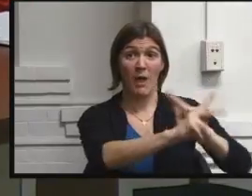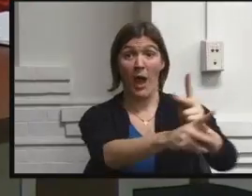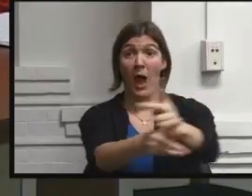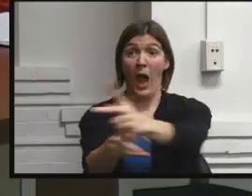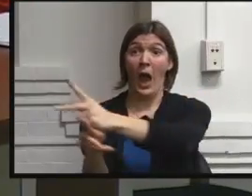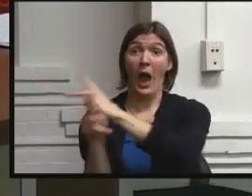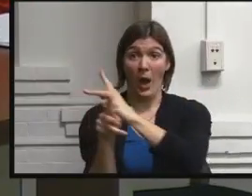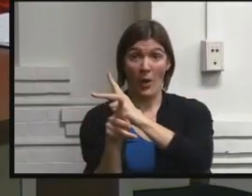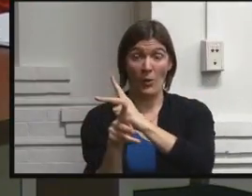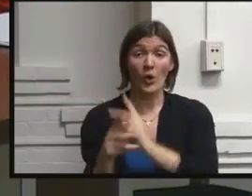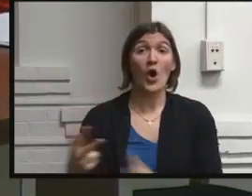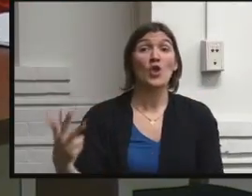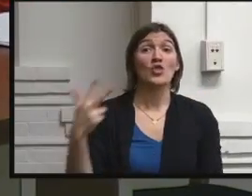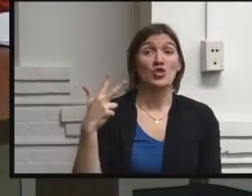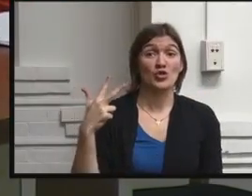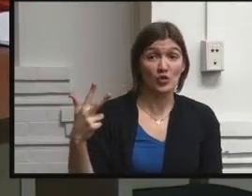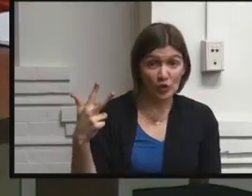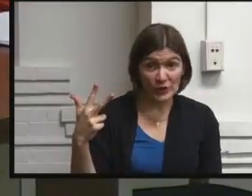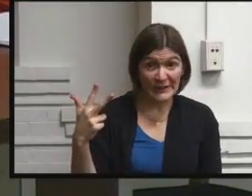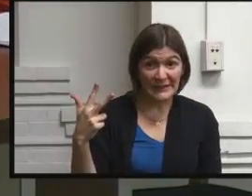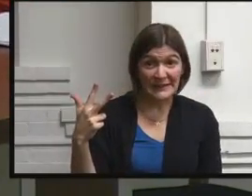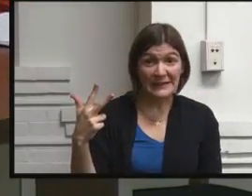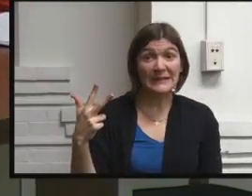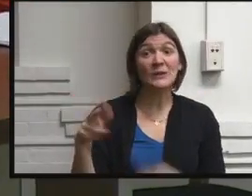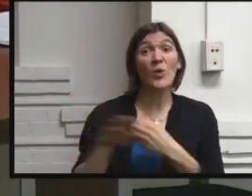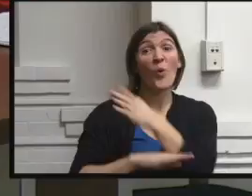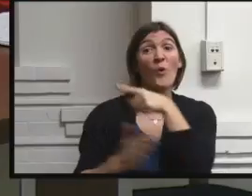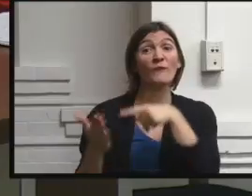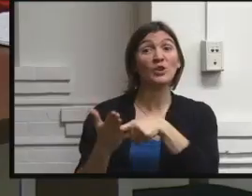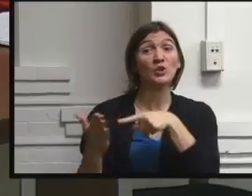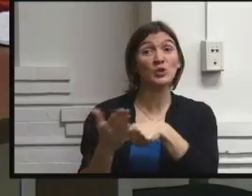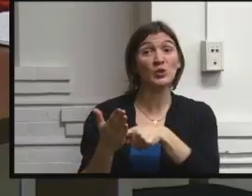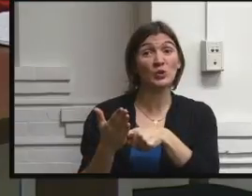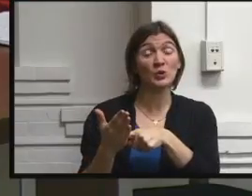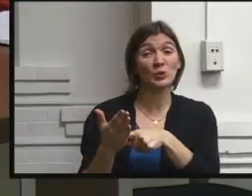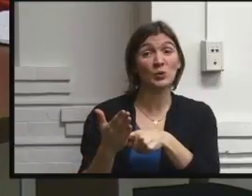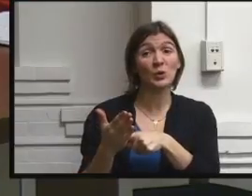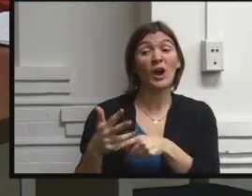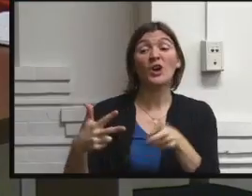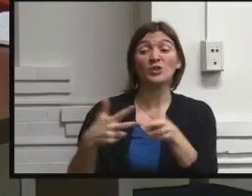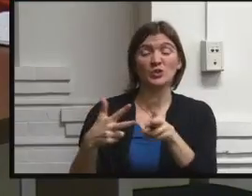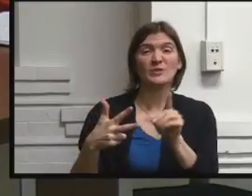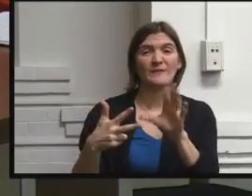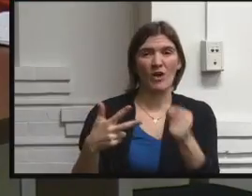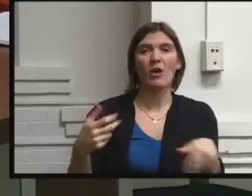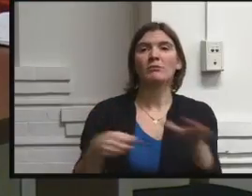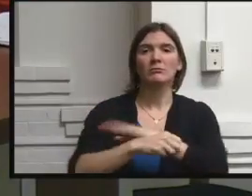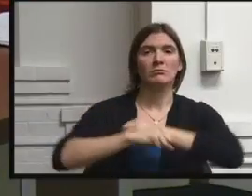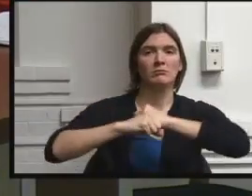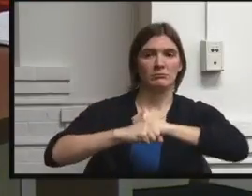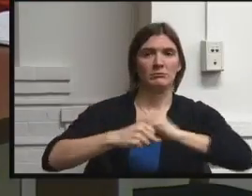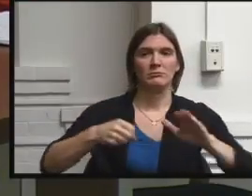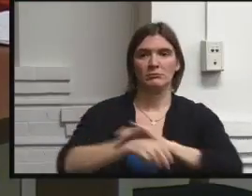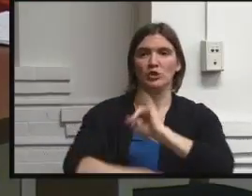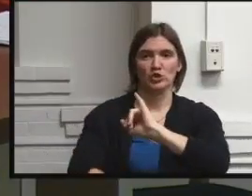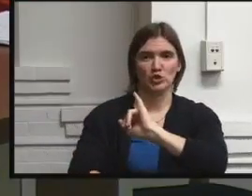$3,970,535, and three of the loans had payments that were overdue, and two of the loans were in default and fully